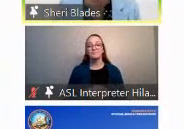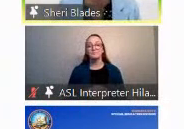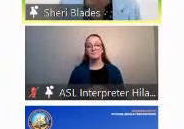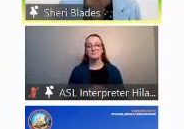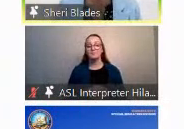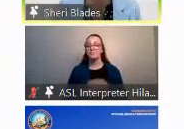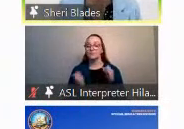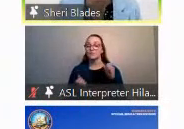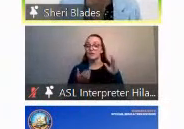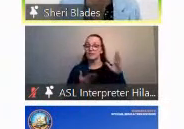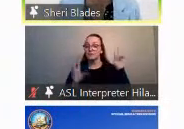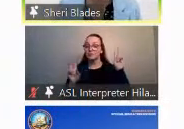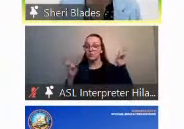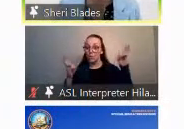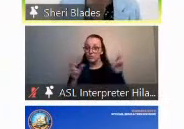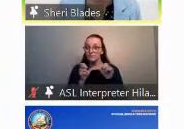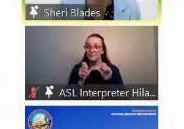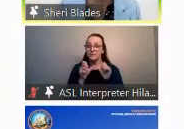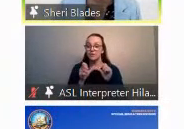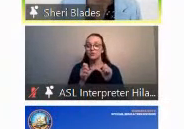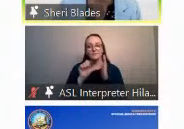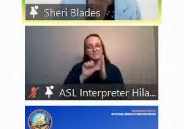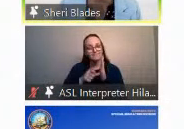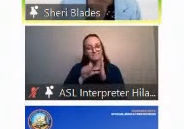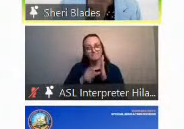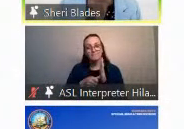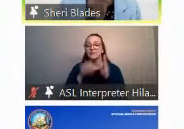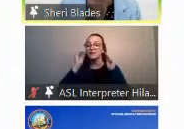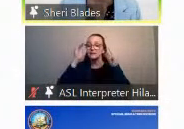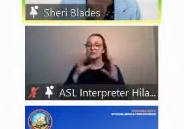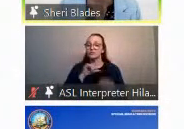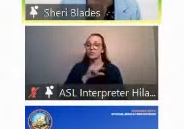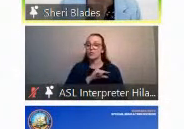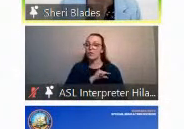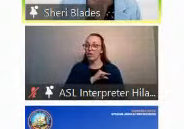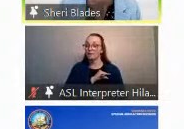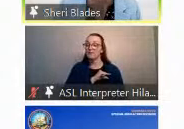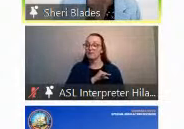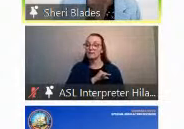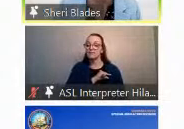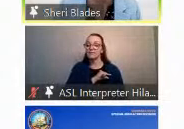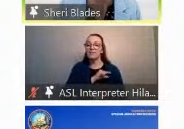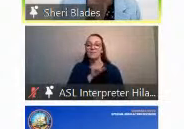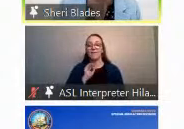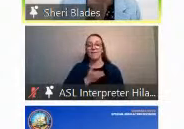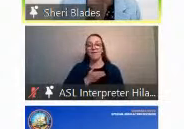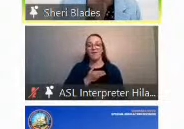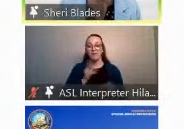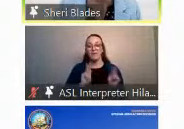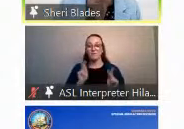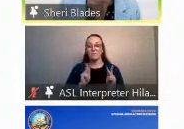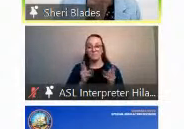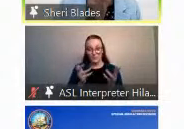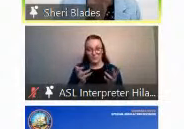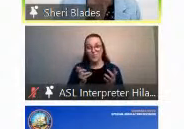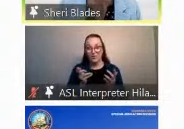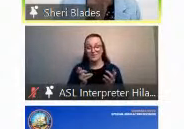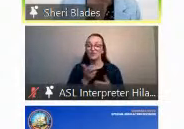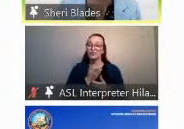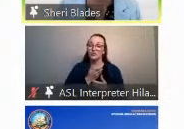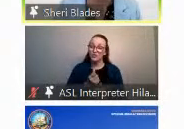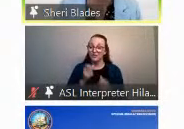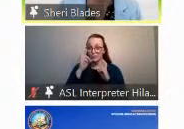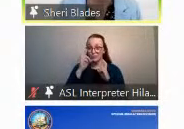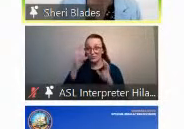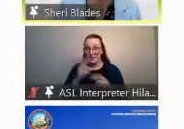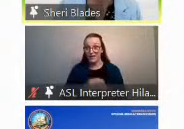These quotes continue to highlight the teacher qualities that our participants desired: trust and respect,